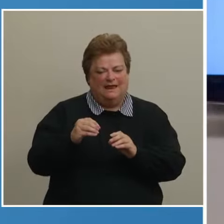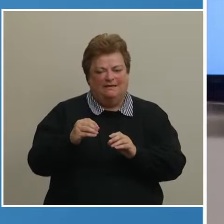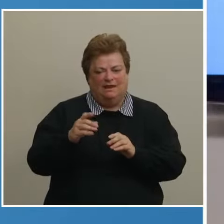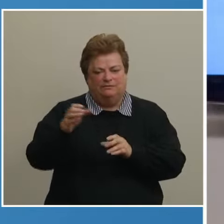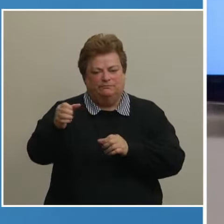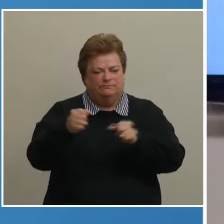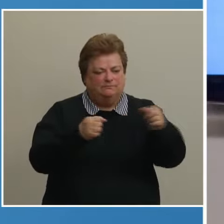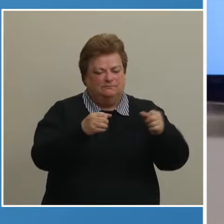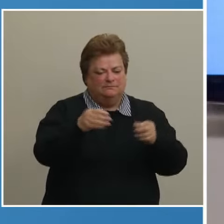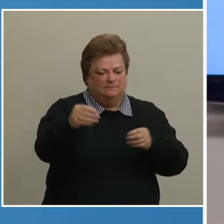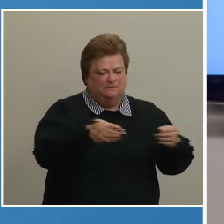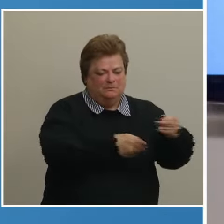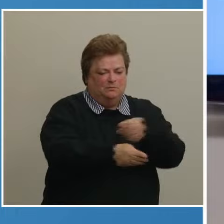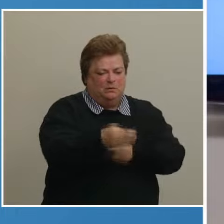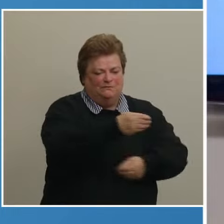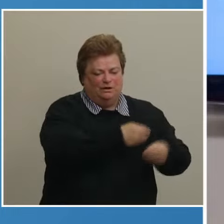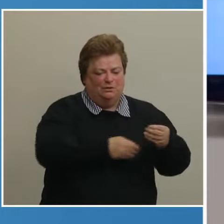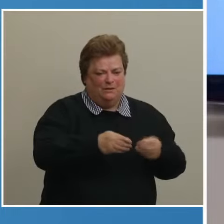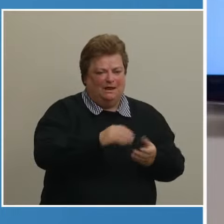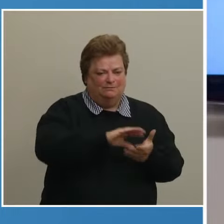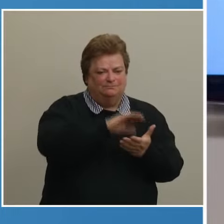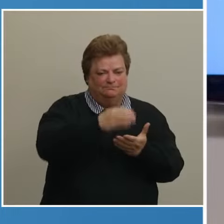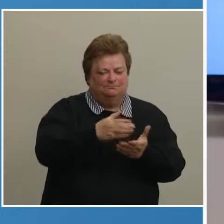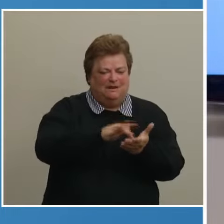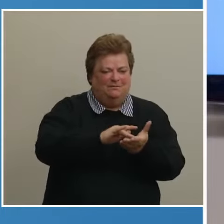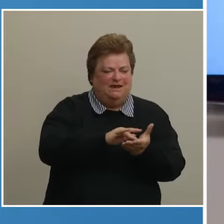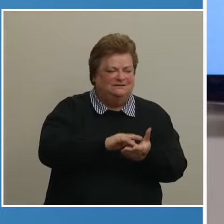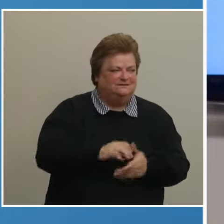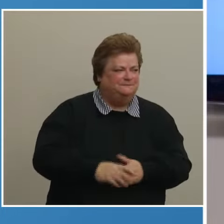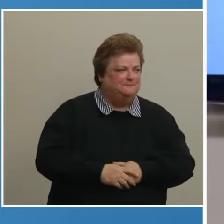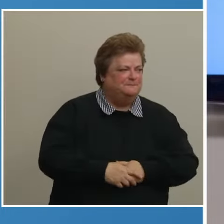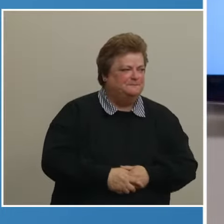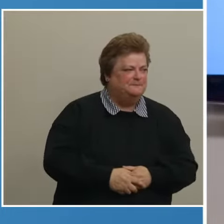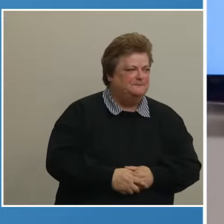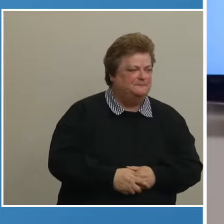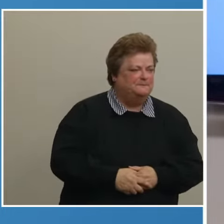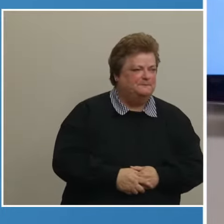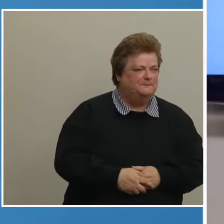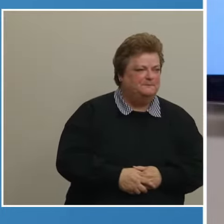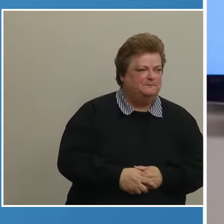vaccine. Thank you. Uh-huh.